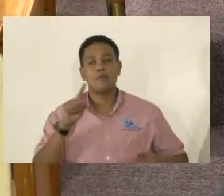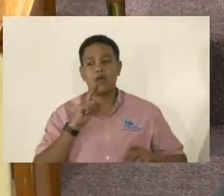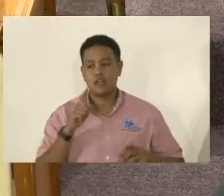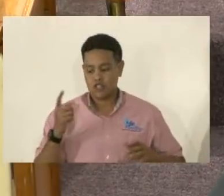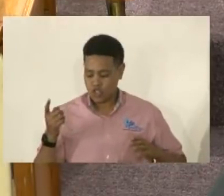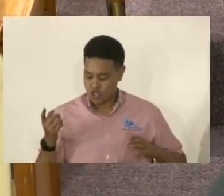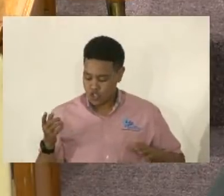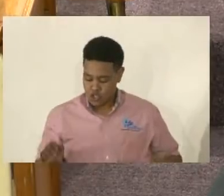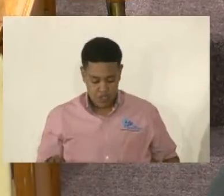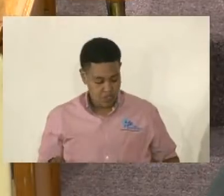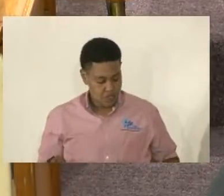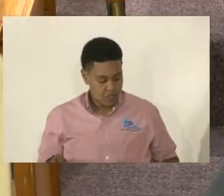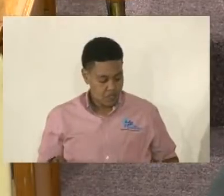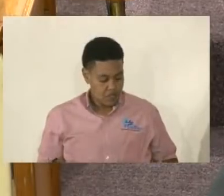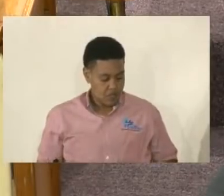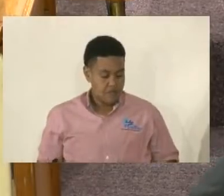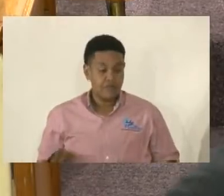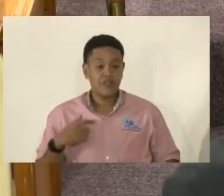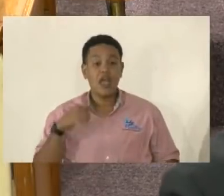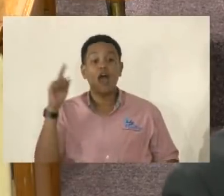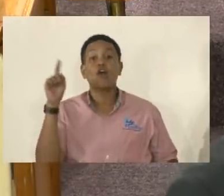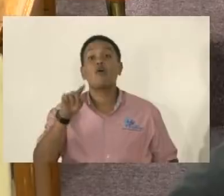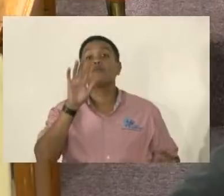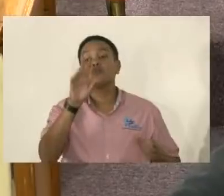that. The trend, I come into your numbers.